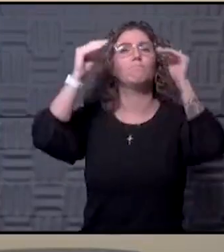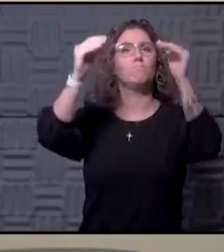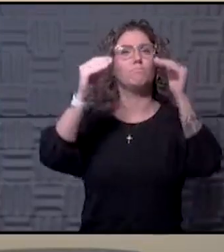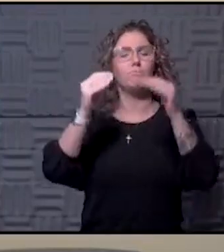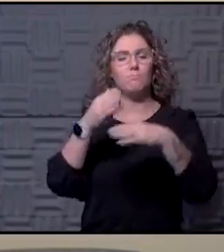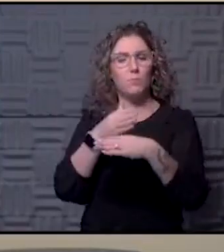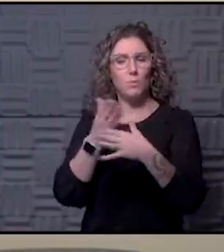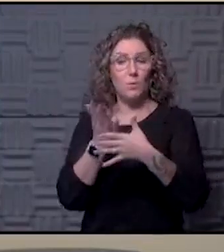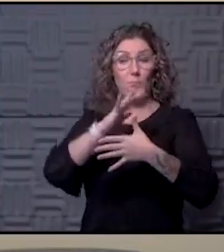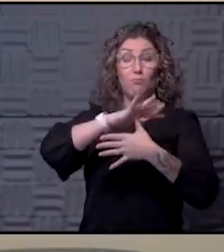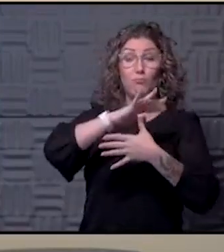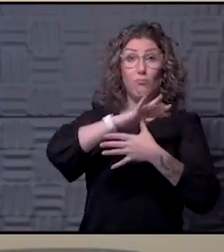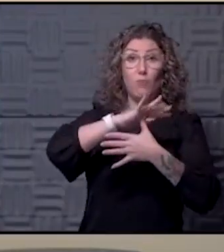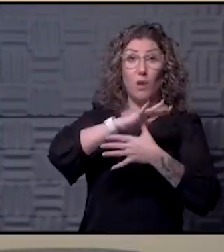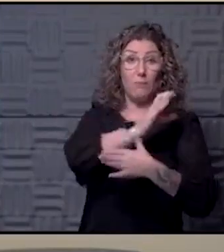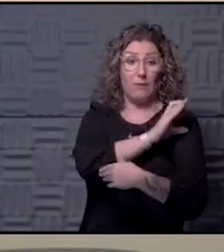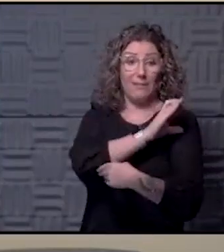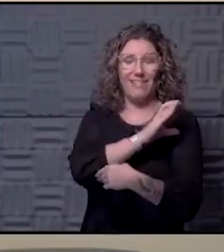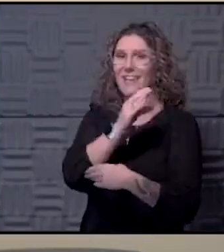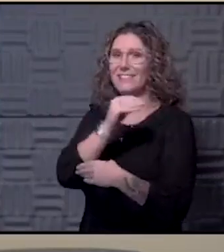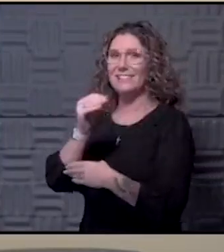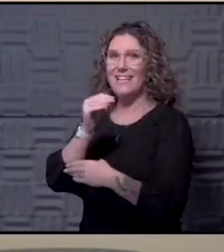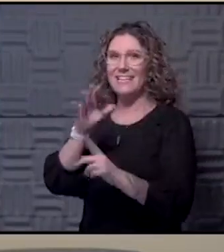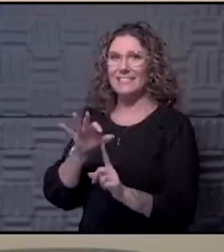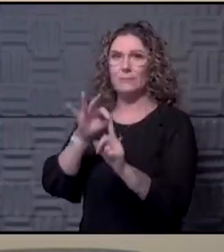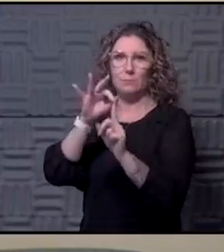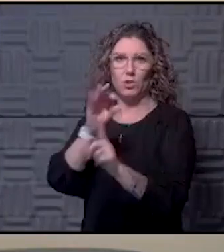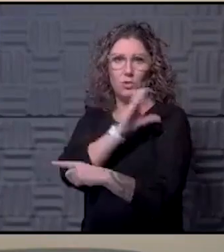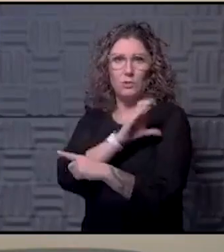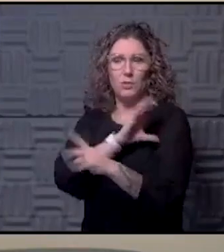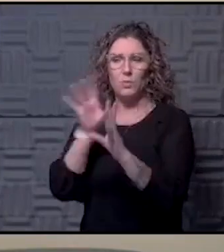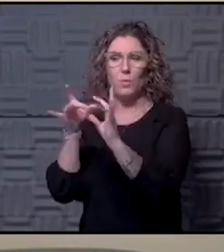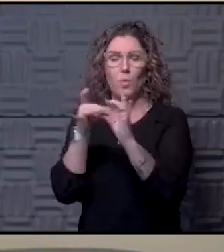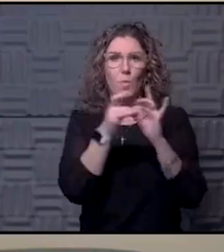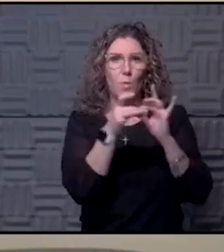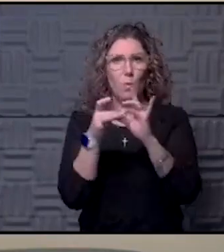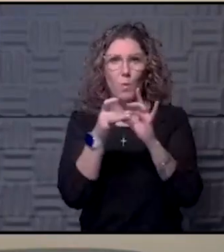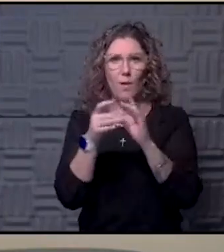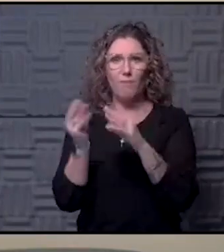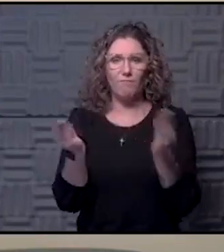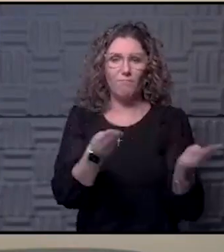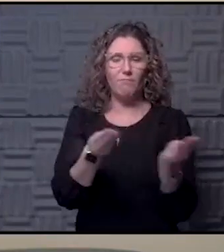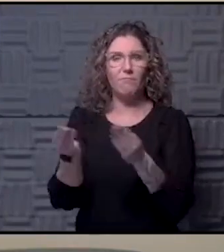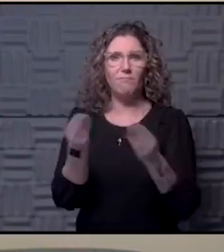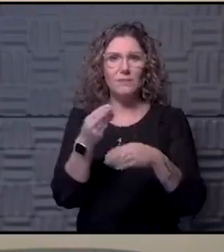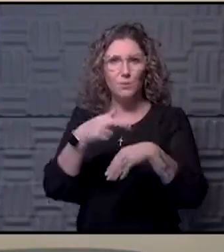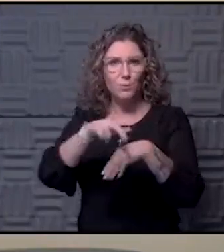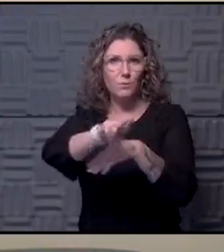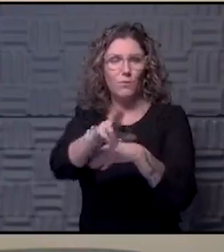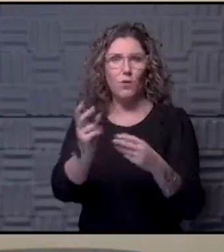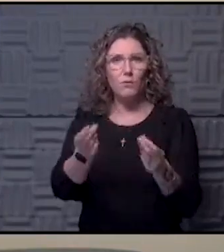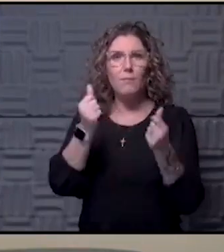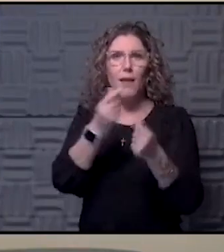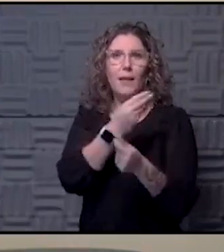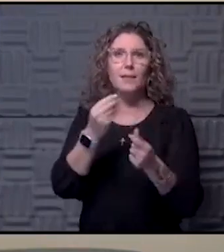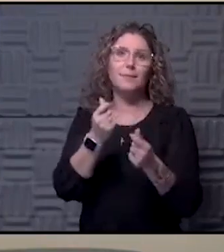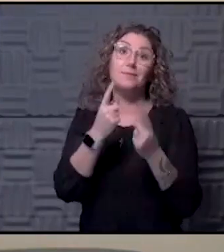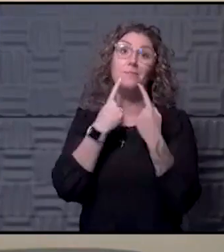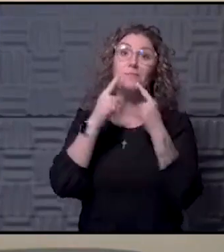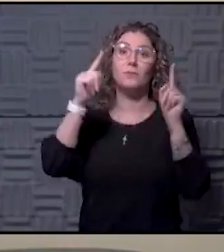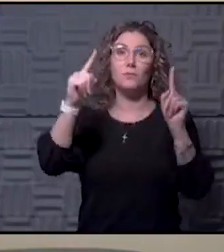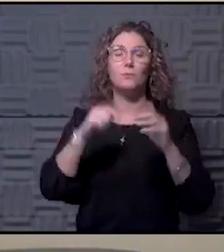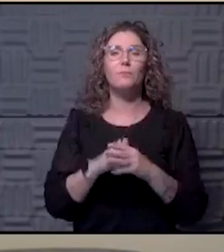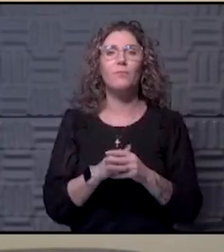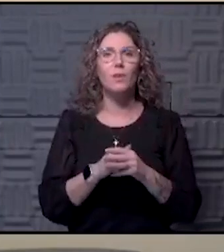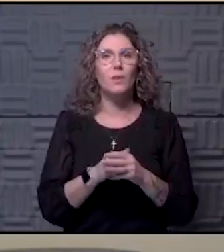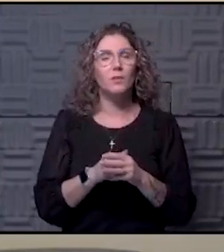care clinics as well as our key specialty clinics to coordinate and facilitate referrals quickly and efficiently. So we're working